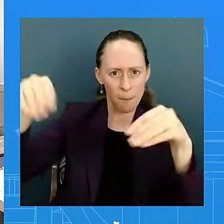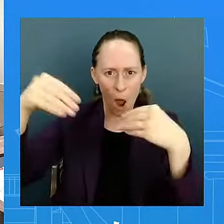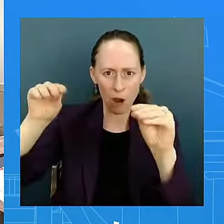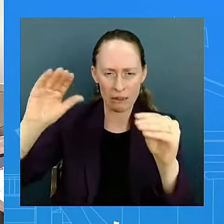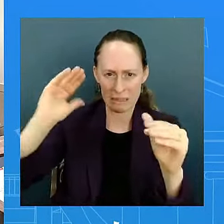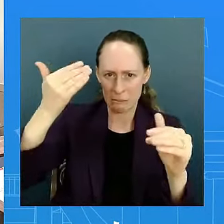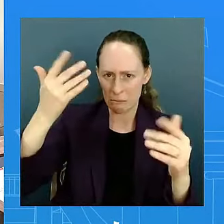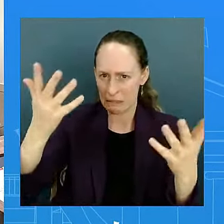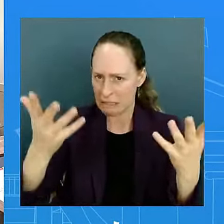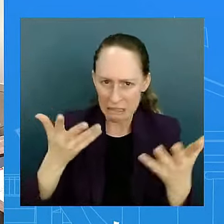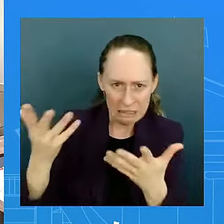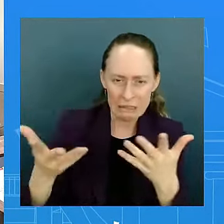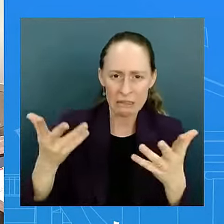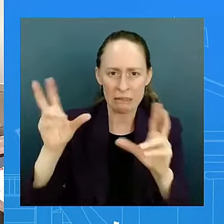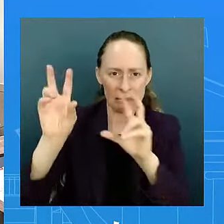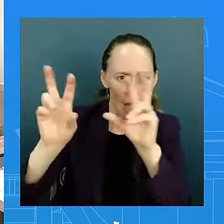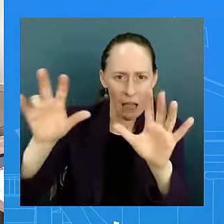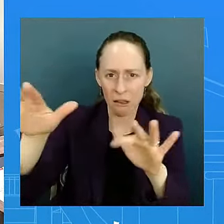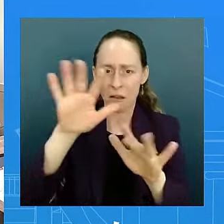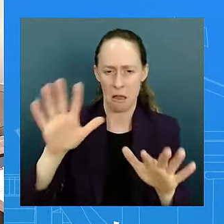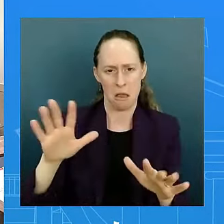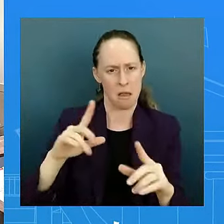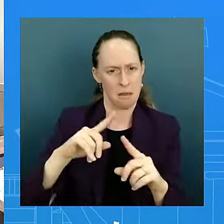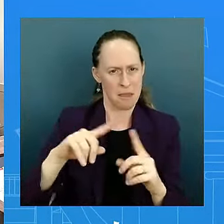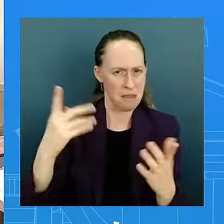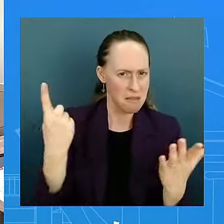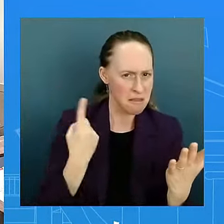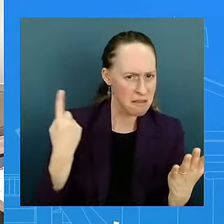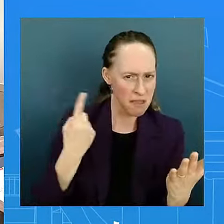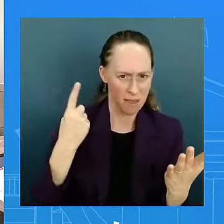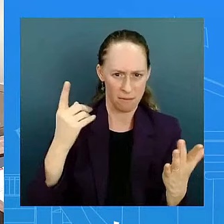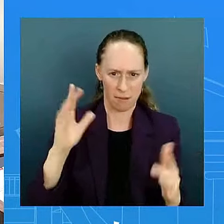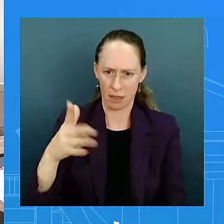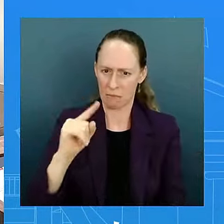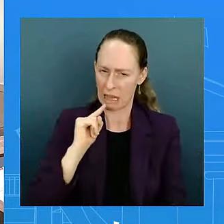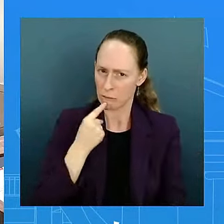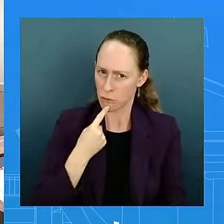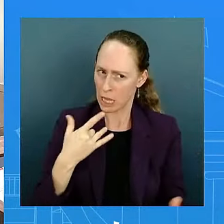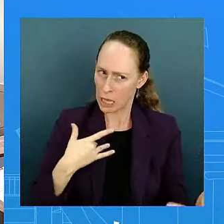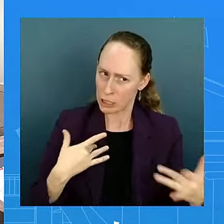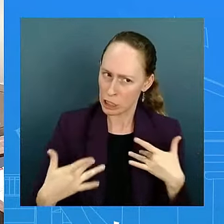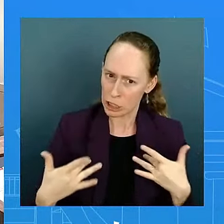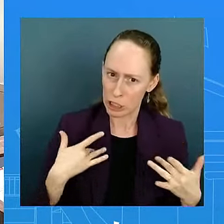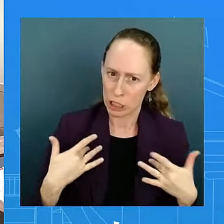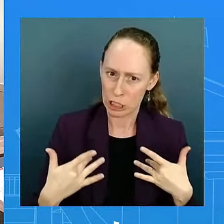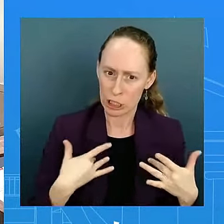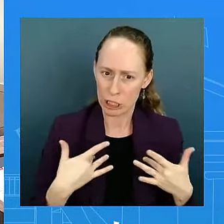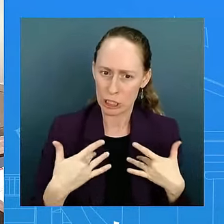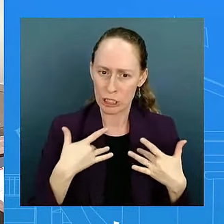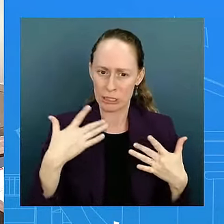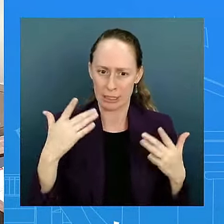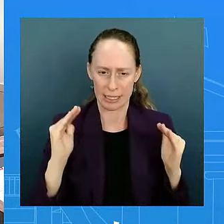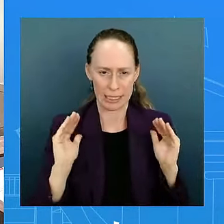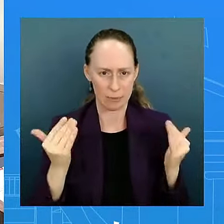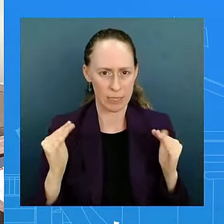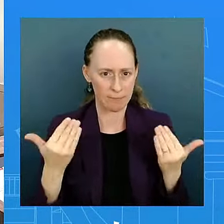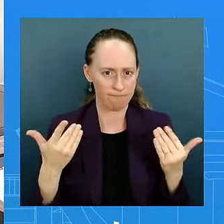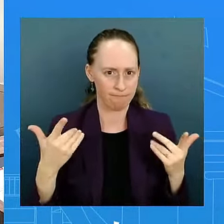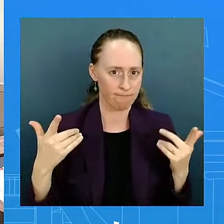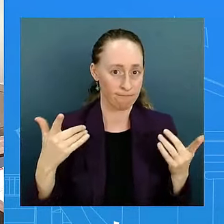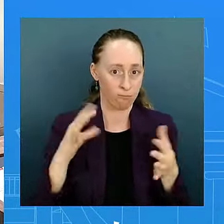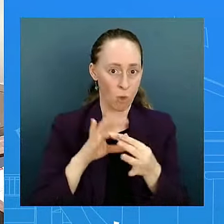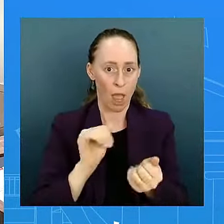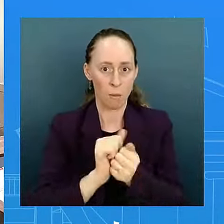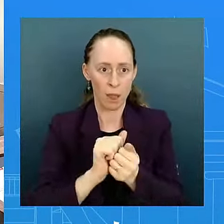deeper concerns about the level of deficits and other sort of potential vulnerabilities. Are you, I know